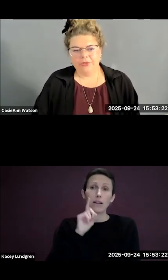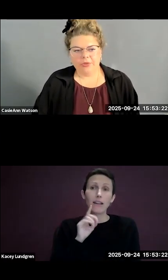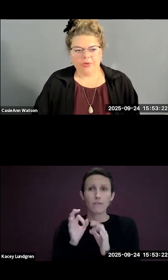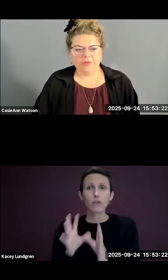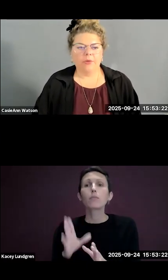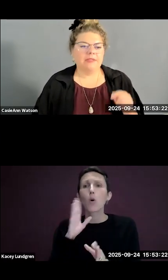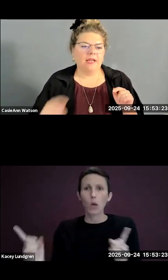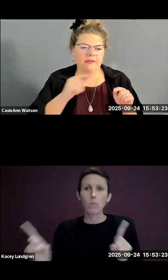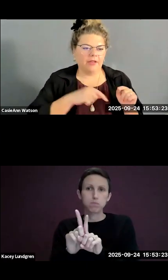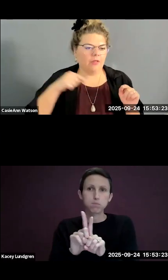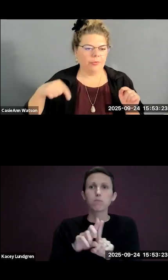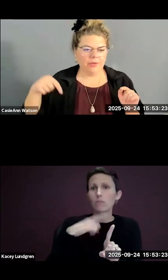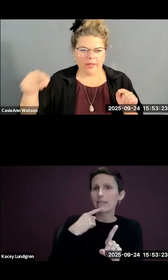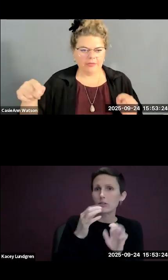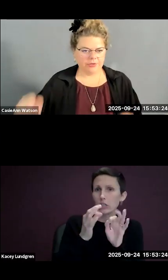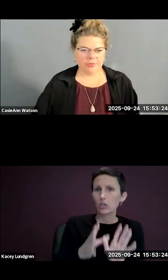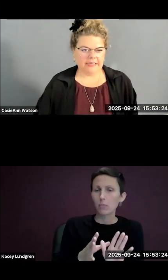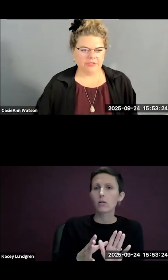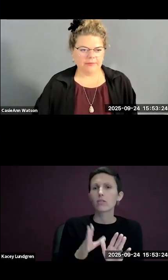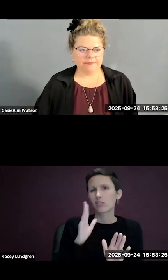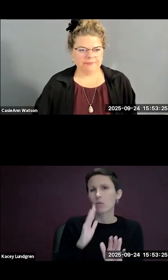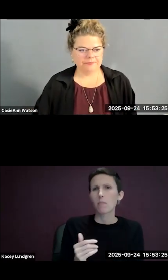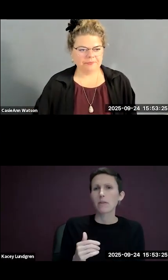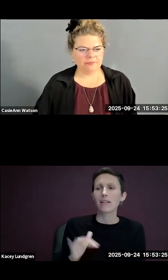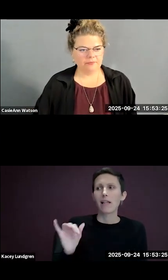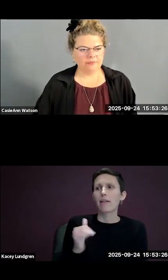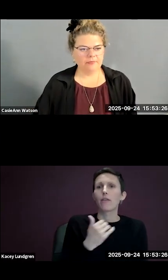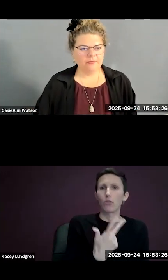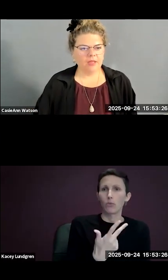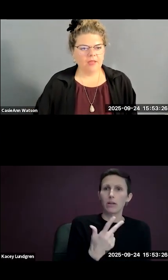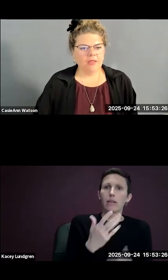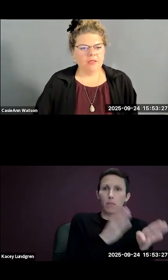with the hearing interpreter, so it's kind of like a three-way interpretation.